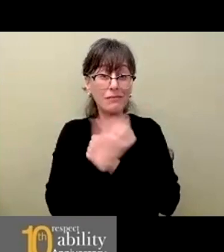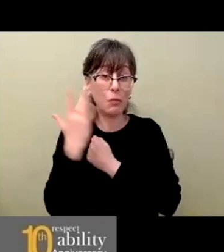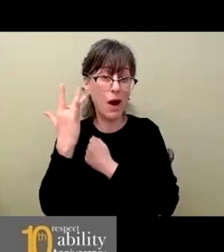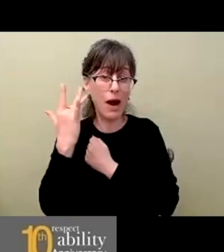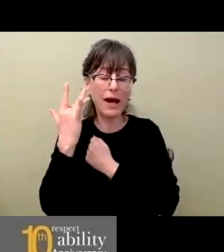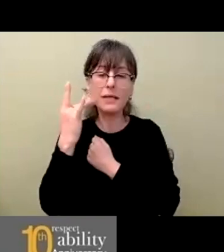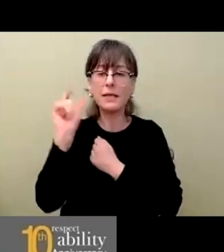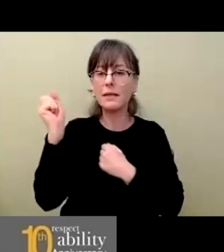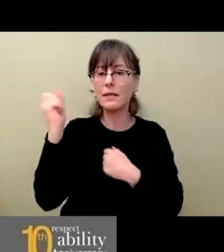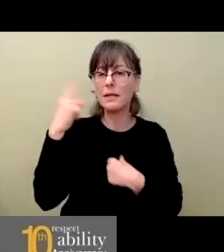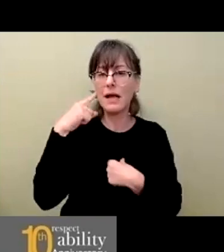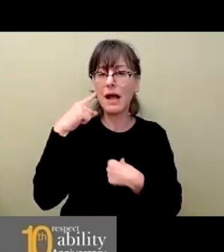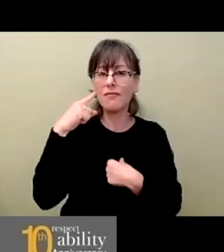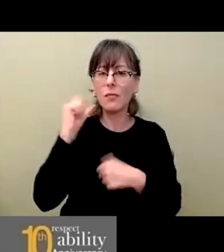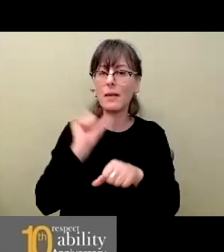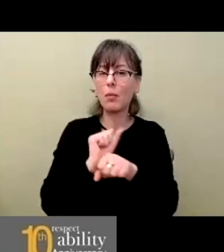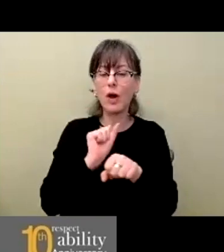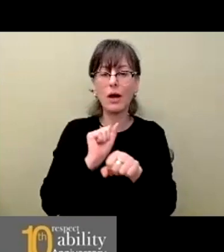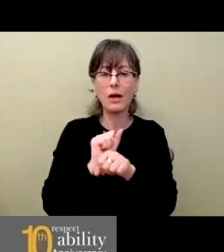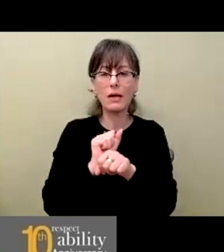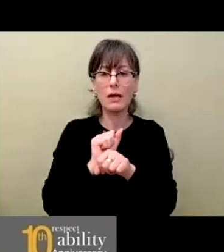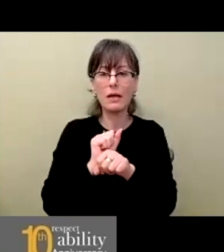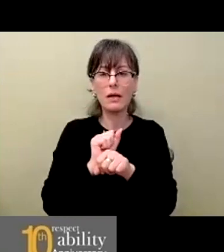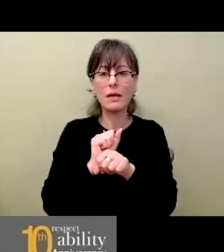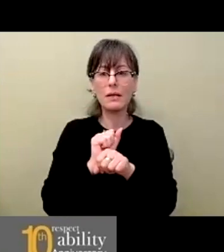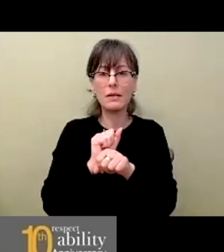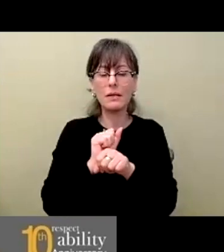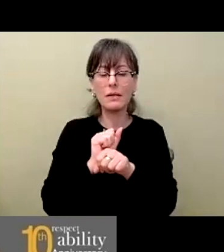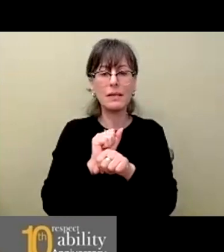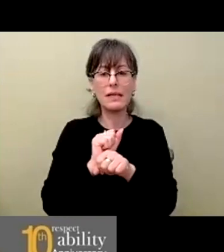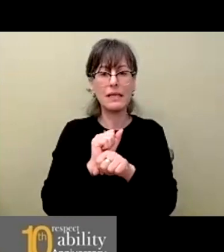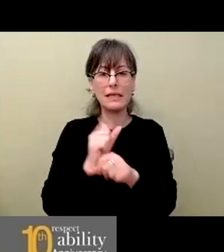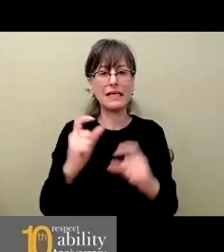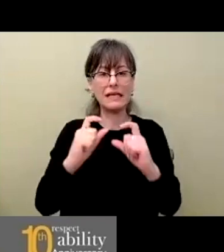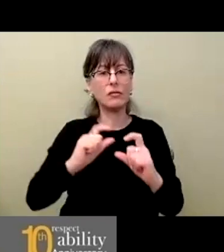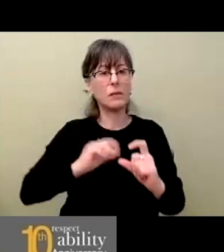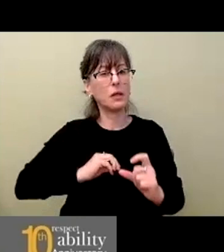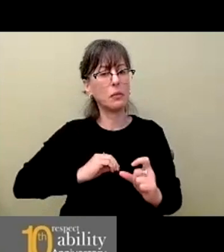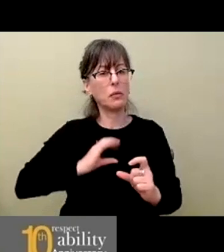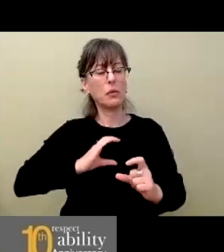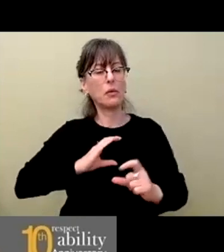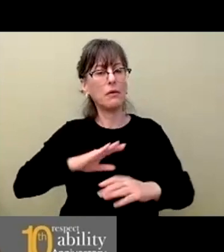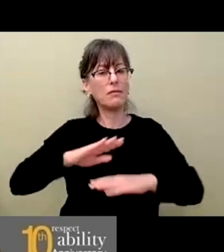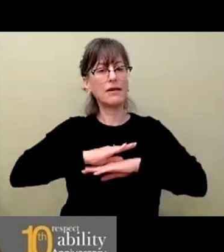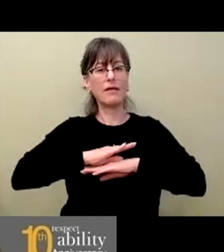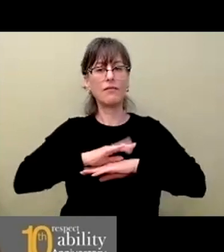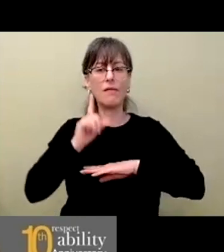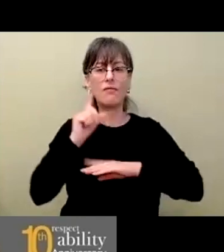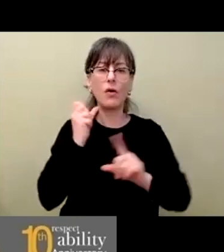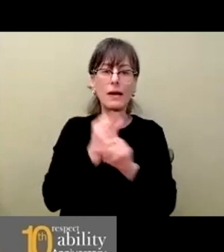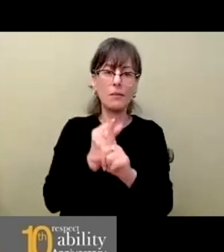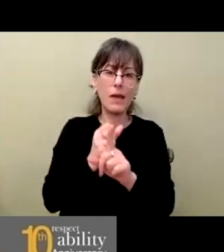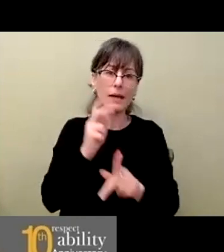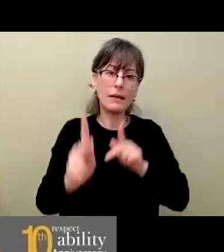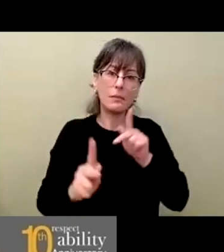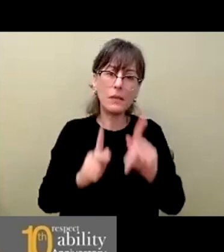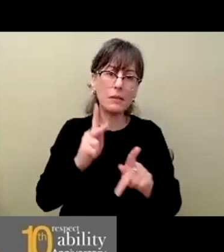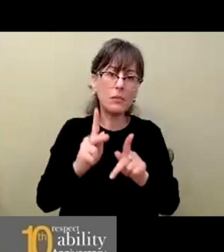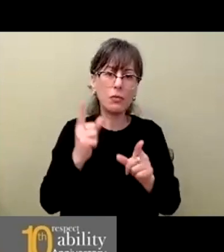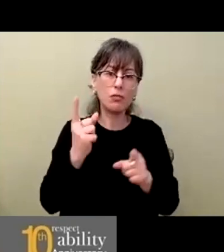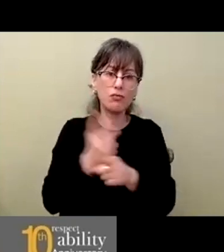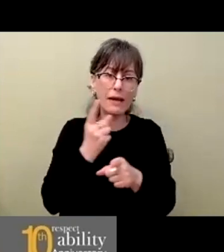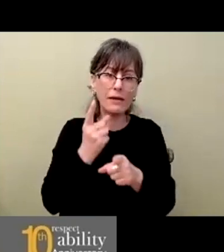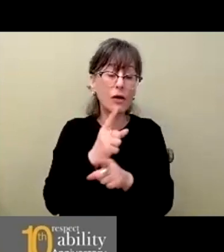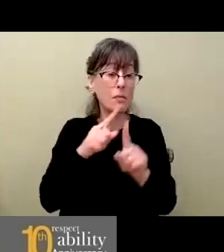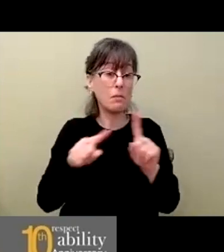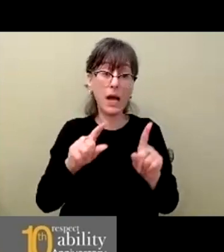is probably the most fulfilled I've ever felt as far as my impact on people on a regular basis. But it's also the hardest